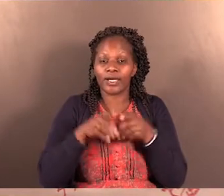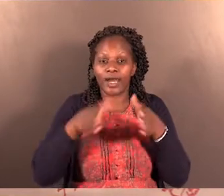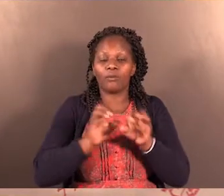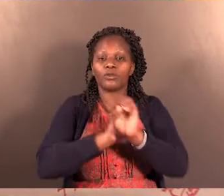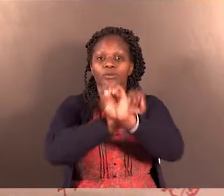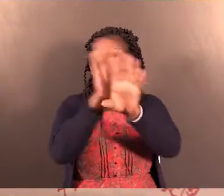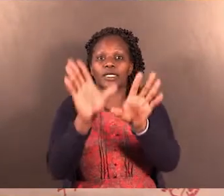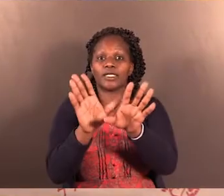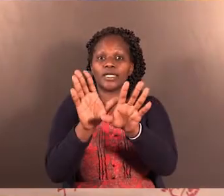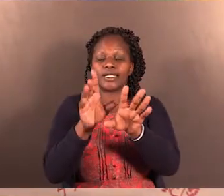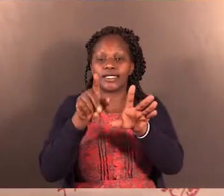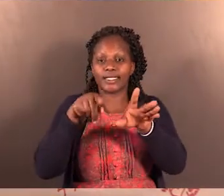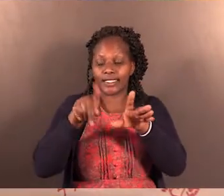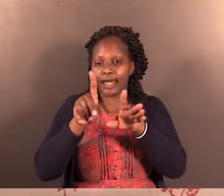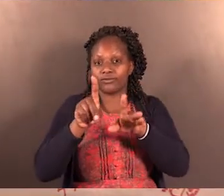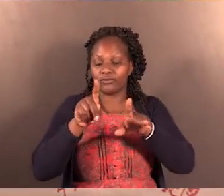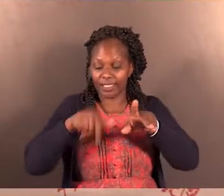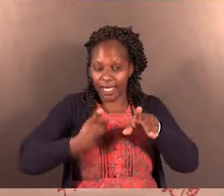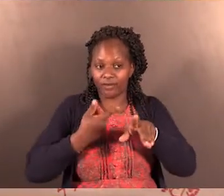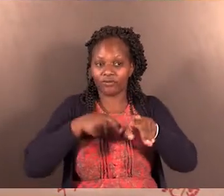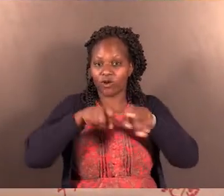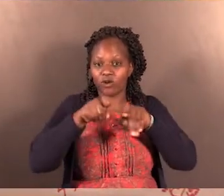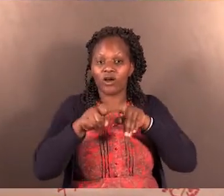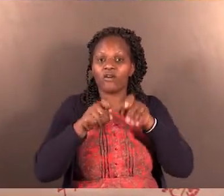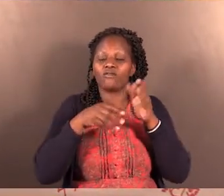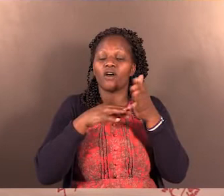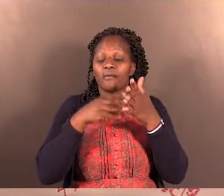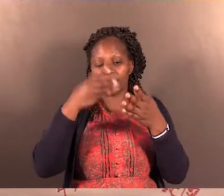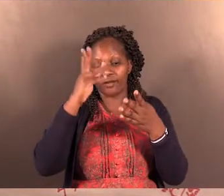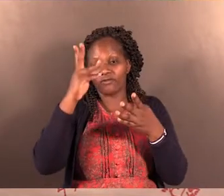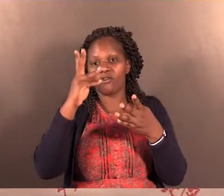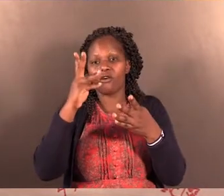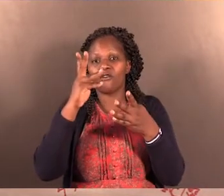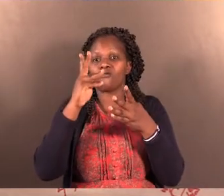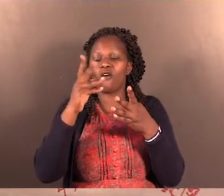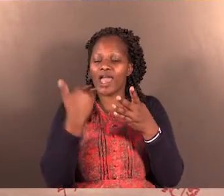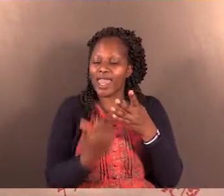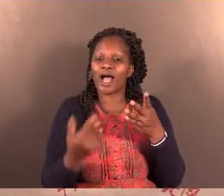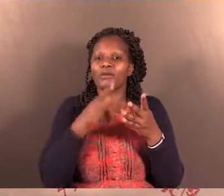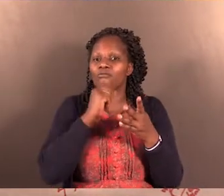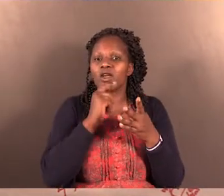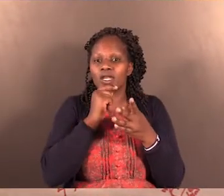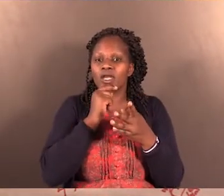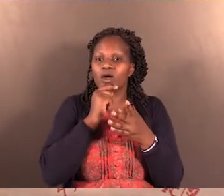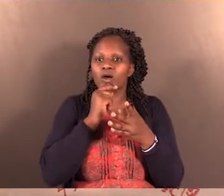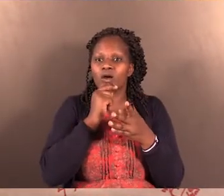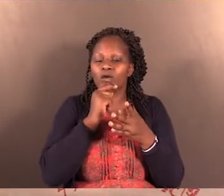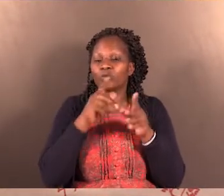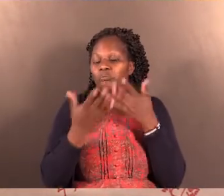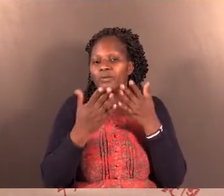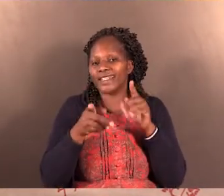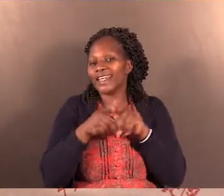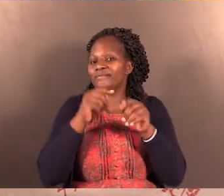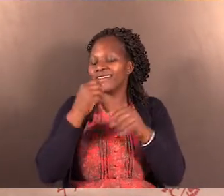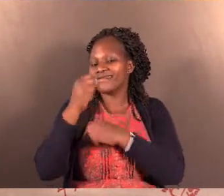can shine in self-control. Just like four men, we're going to learn about four very young men who are almost the